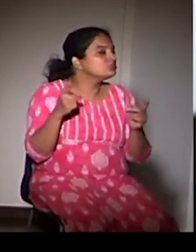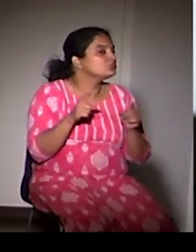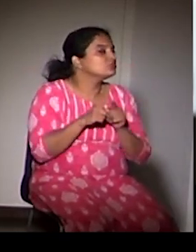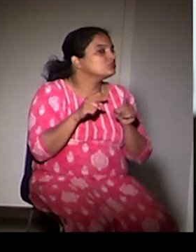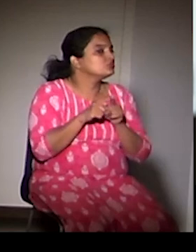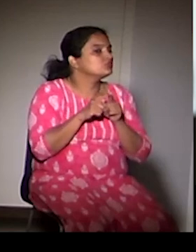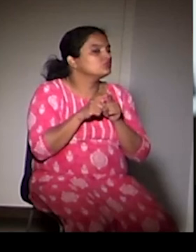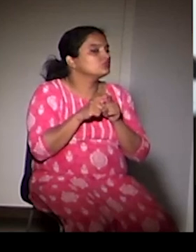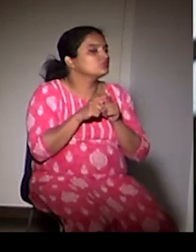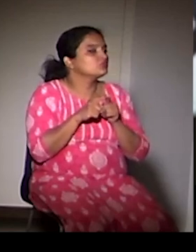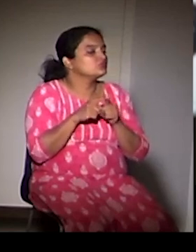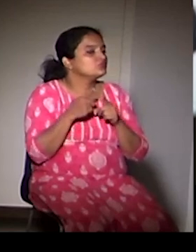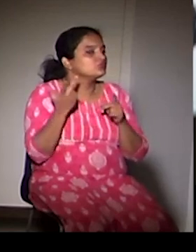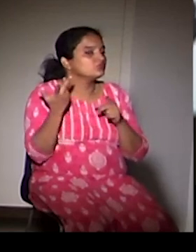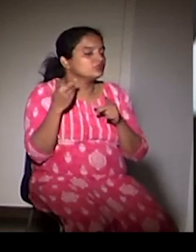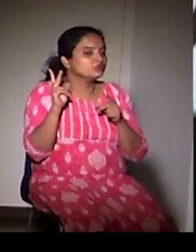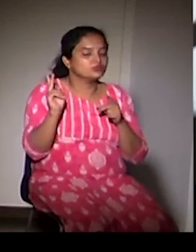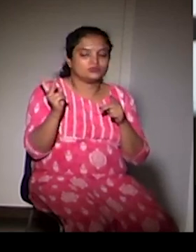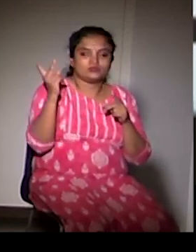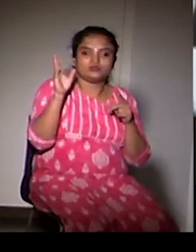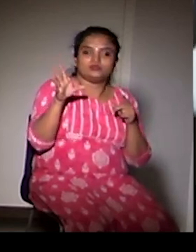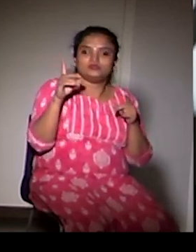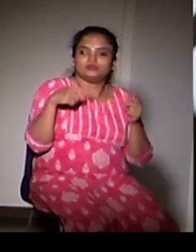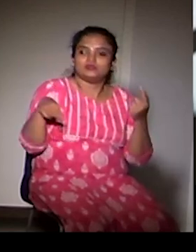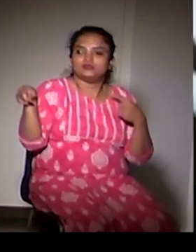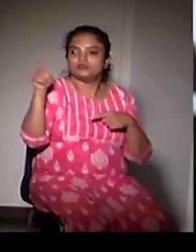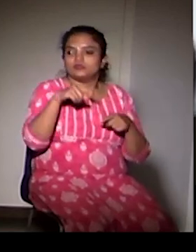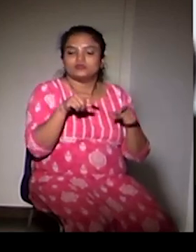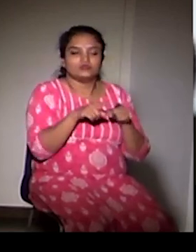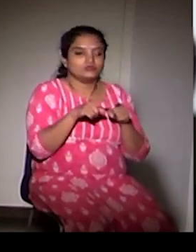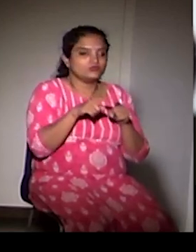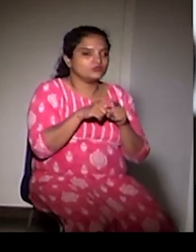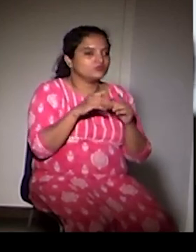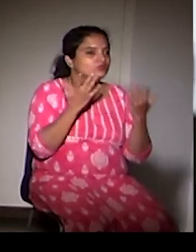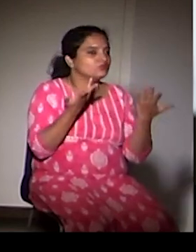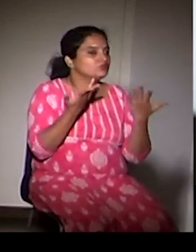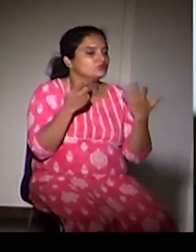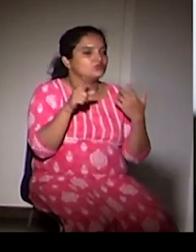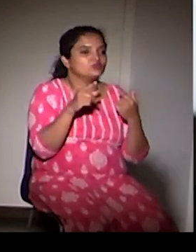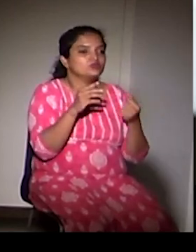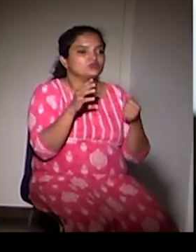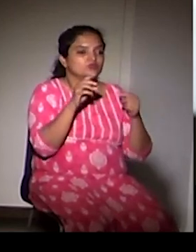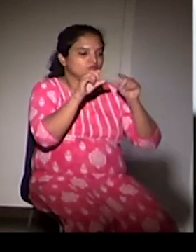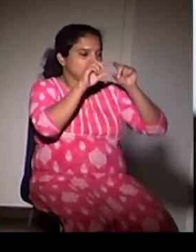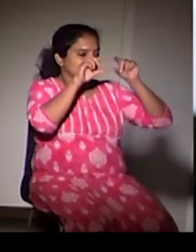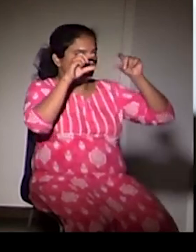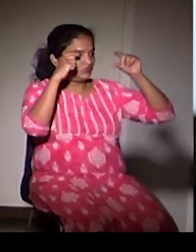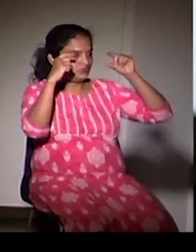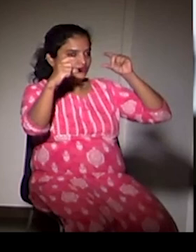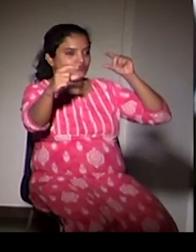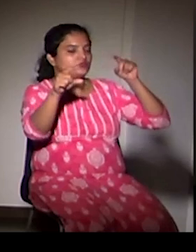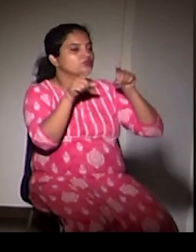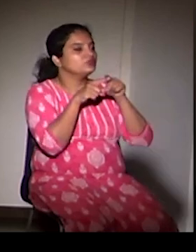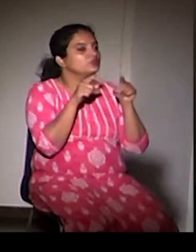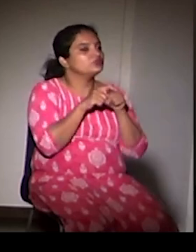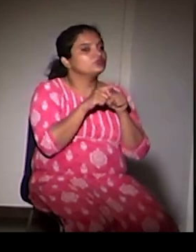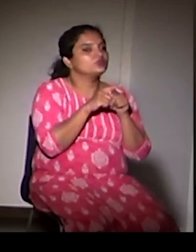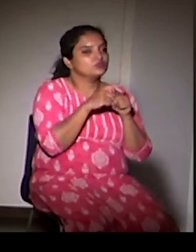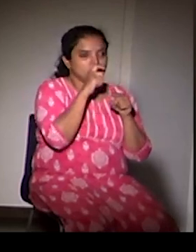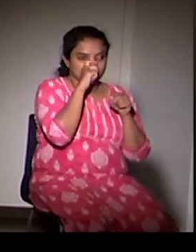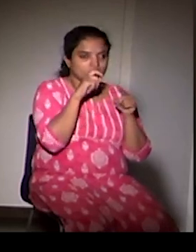not entirely glazed, but there's just a sort of line of blue to provide a bit of